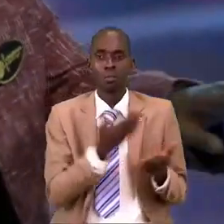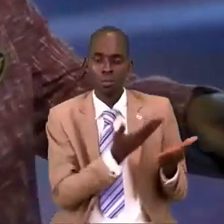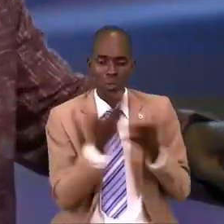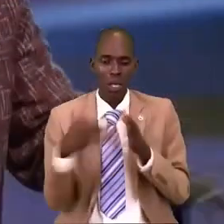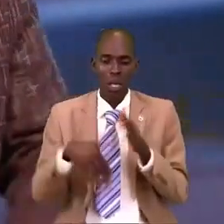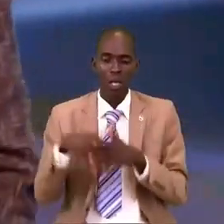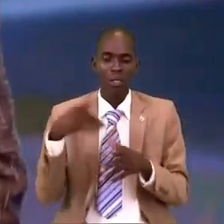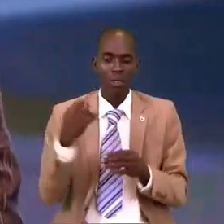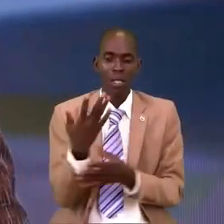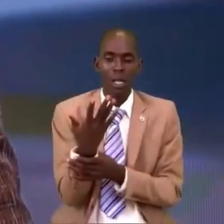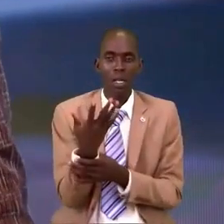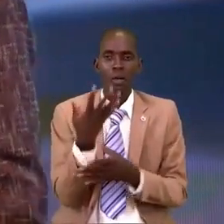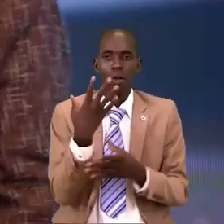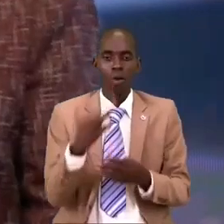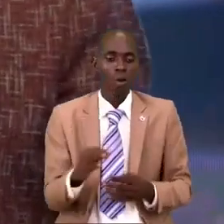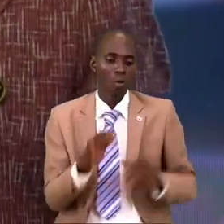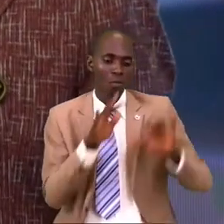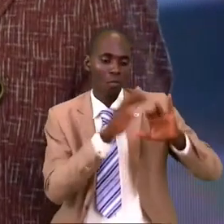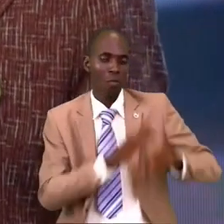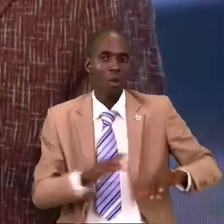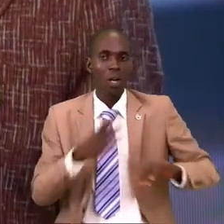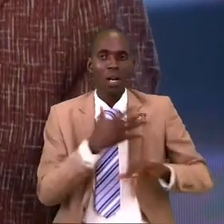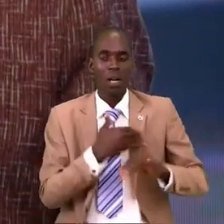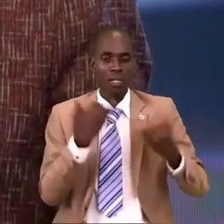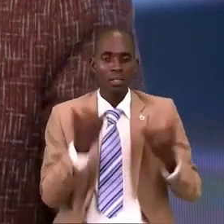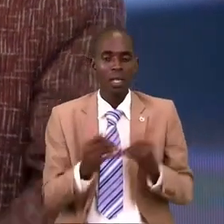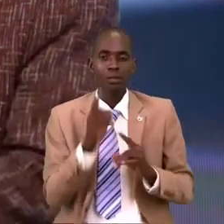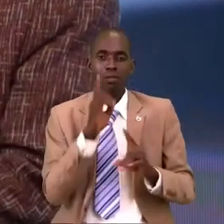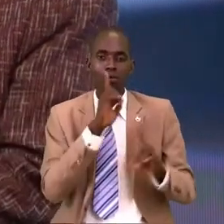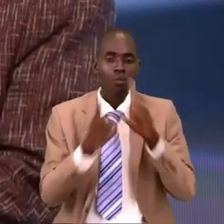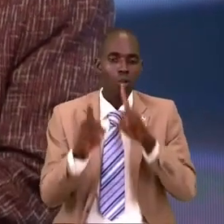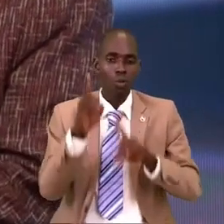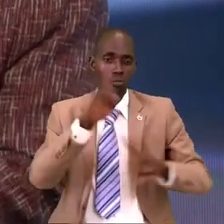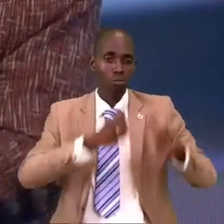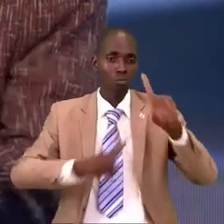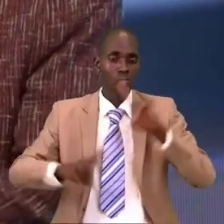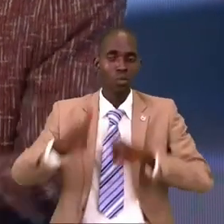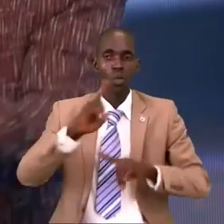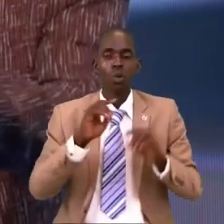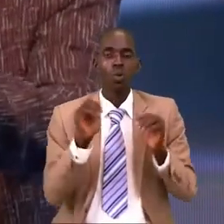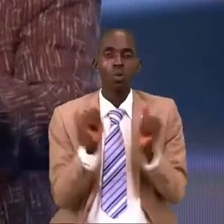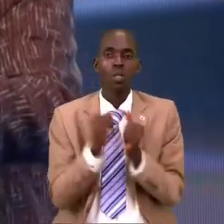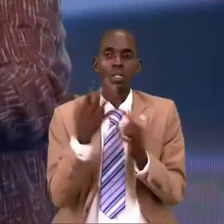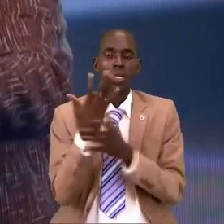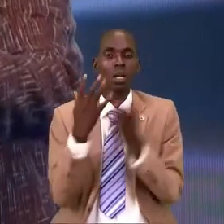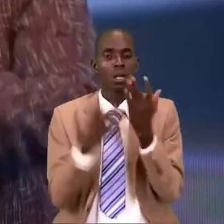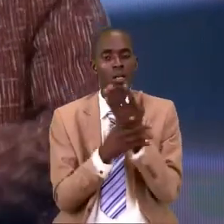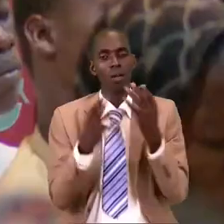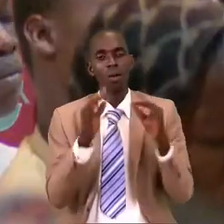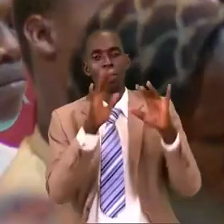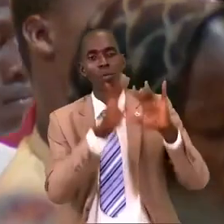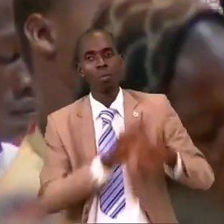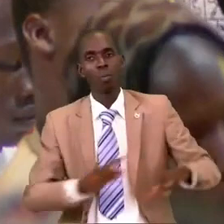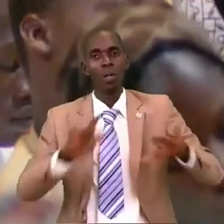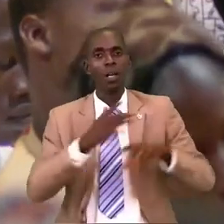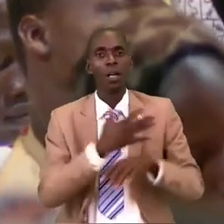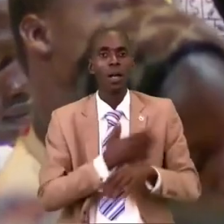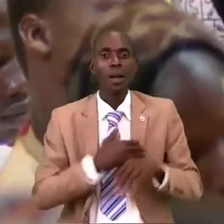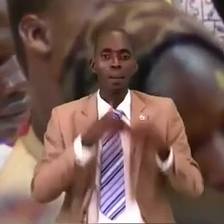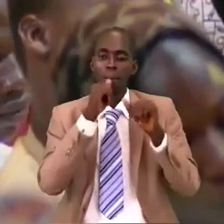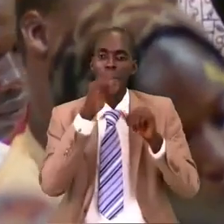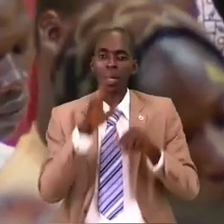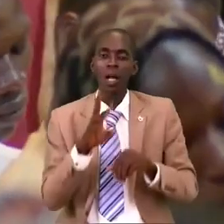And blessed are the merciful, for they shall obtain mercy. Look at verse 8. In verse